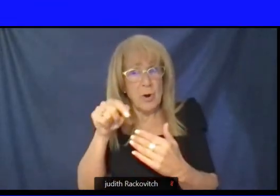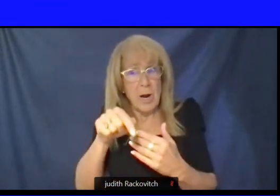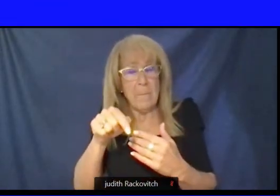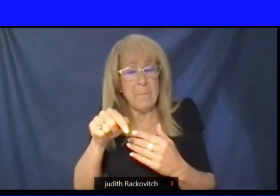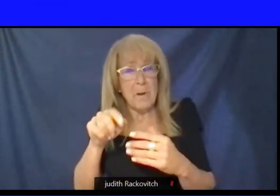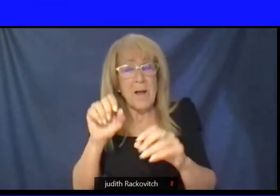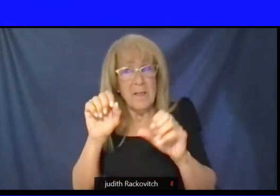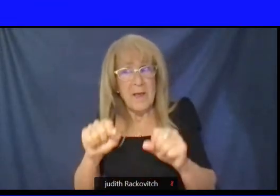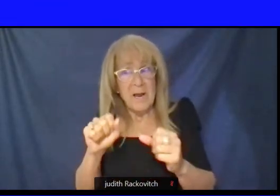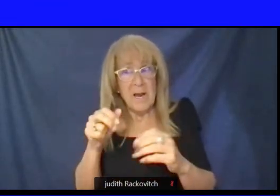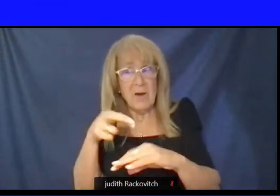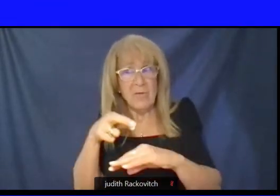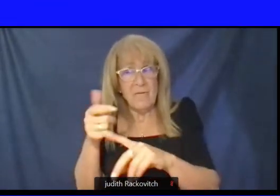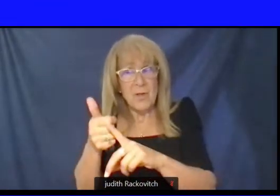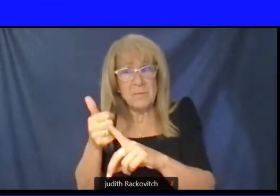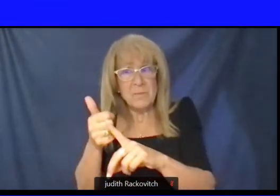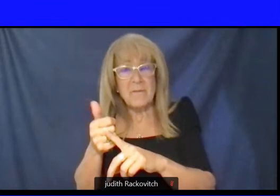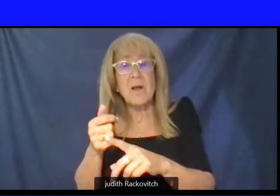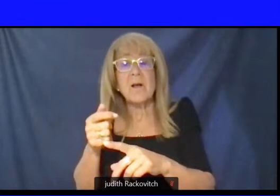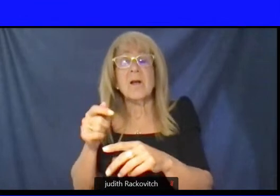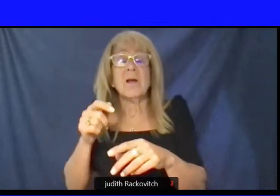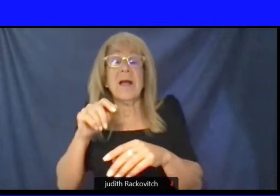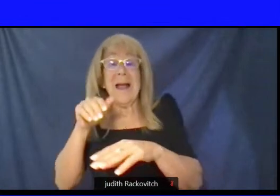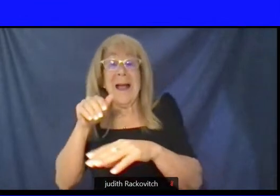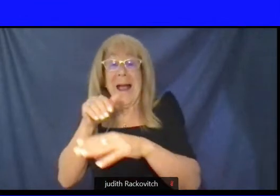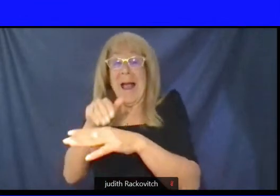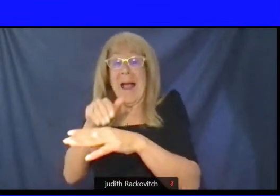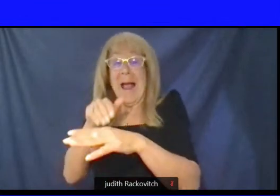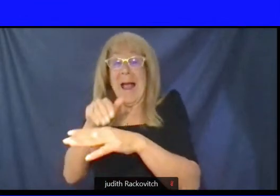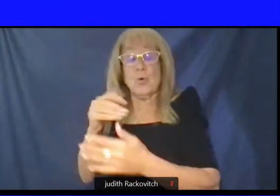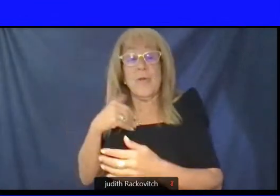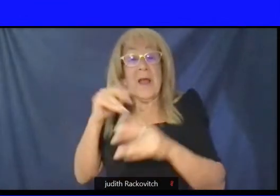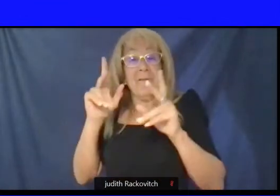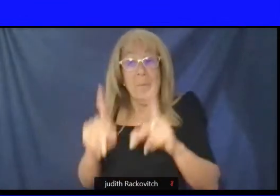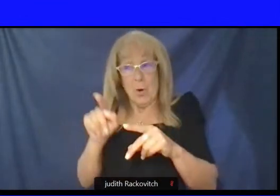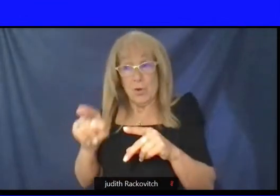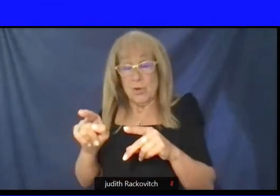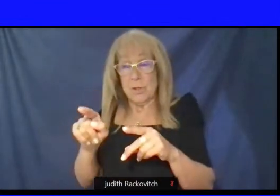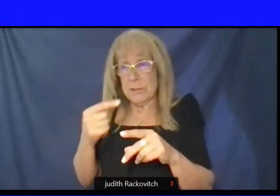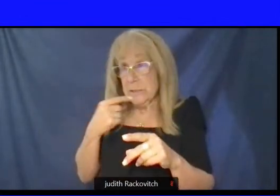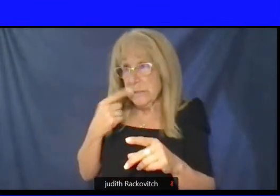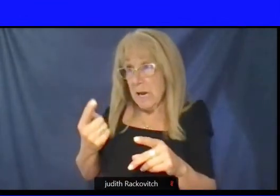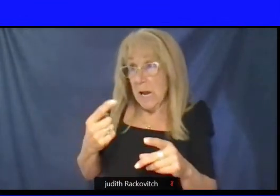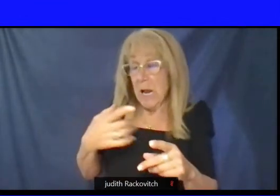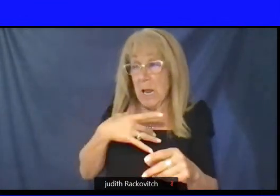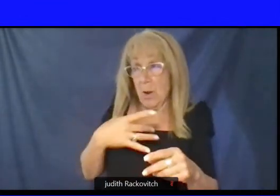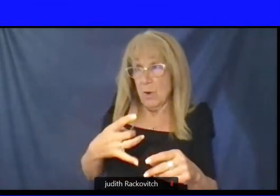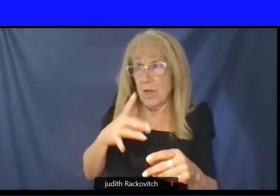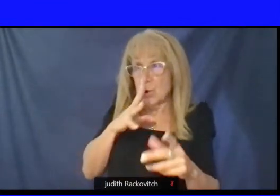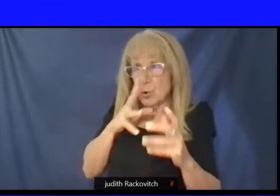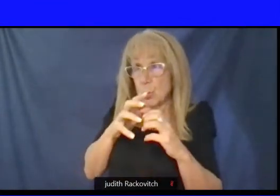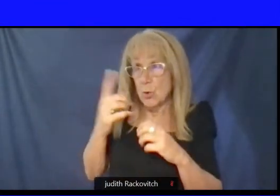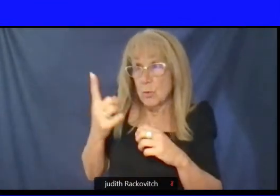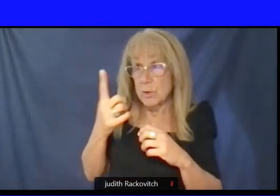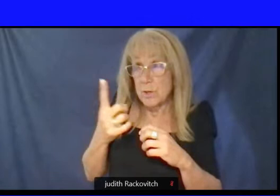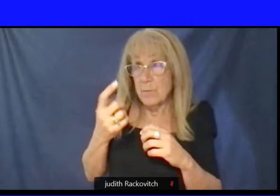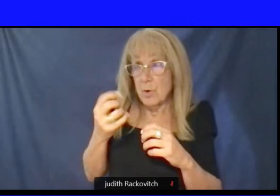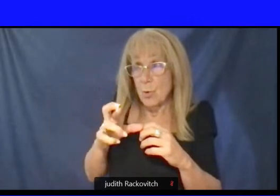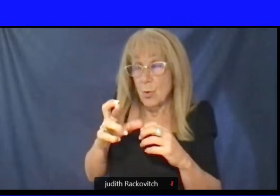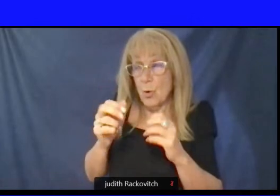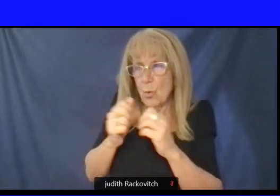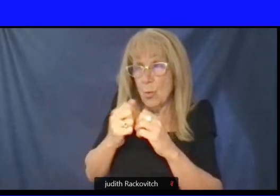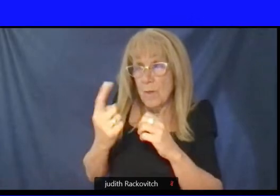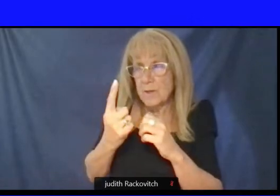be considered for ketamine treatment in a crisis mode. Thank you. Thanks for that comment,